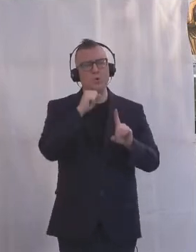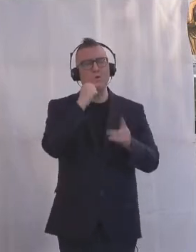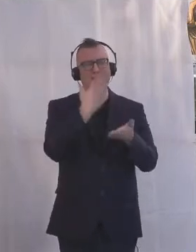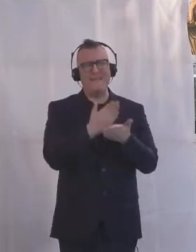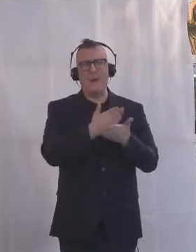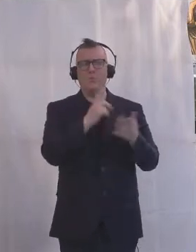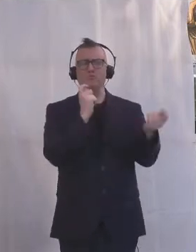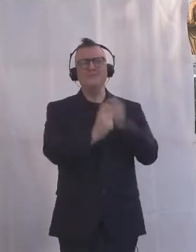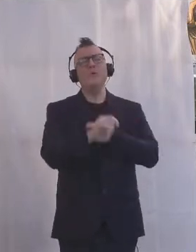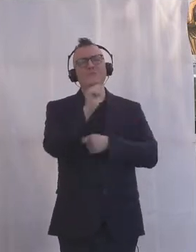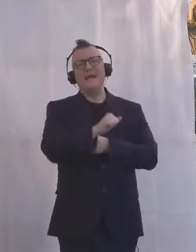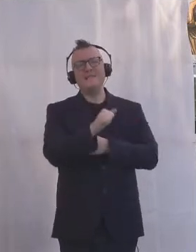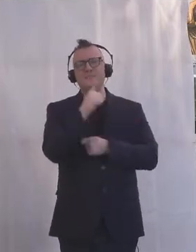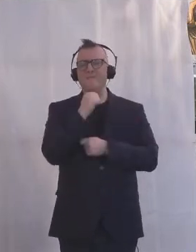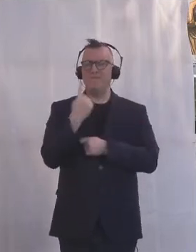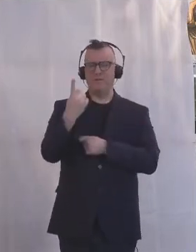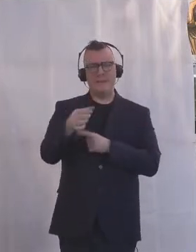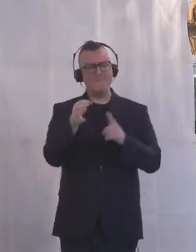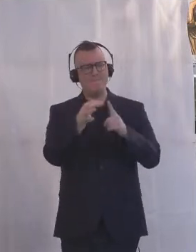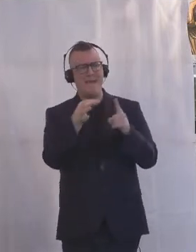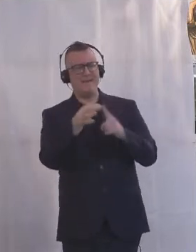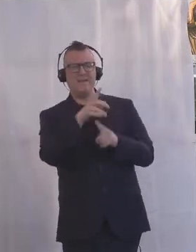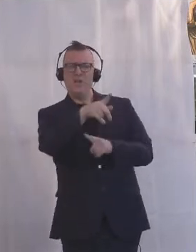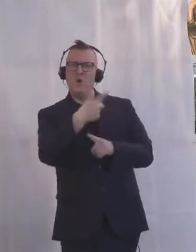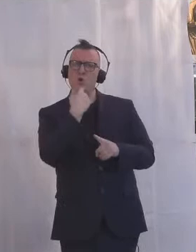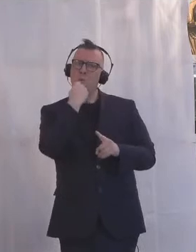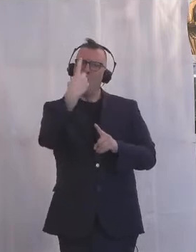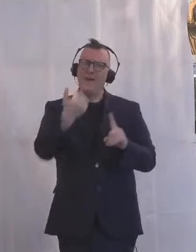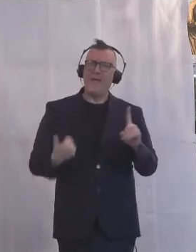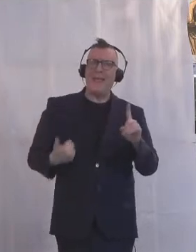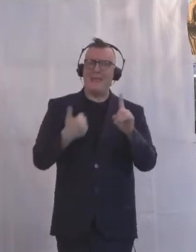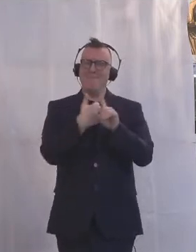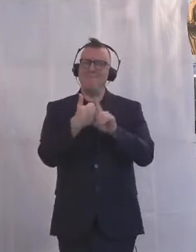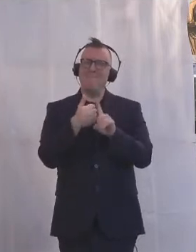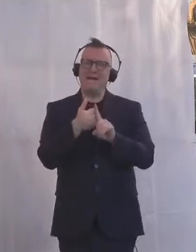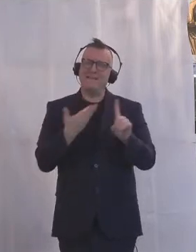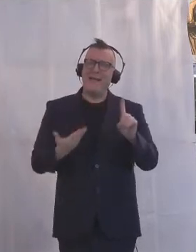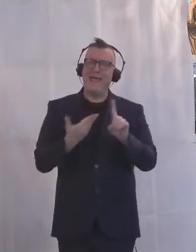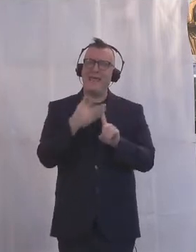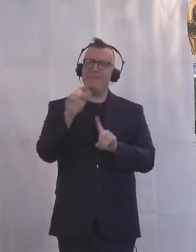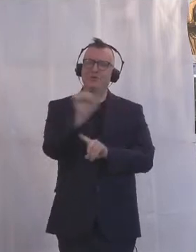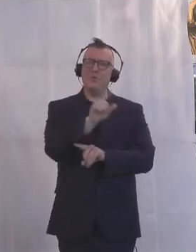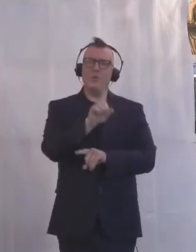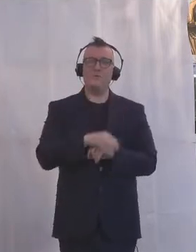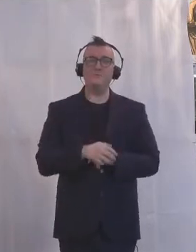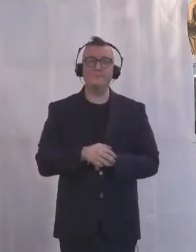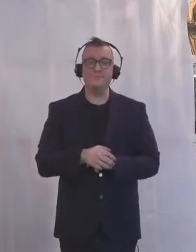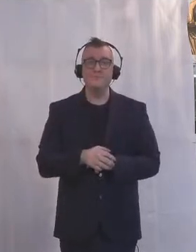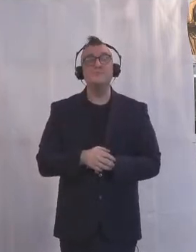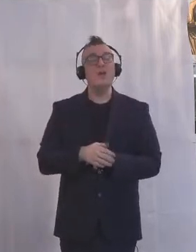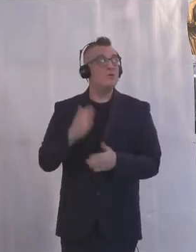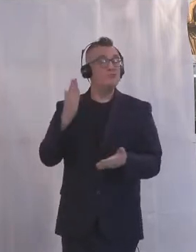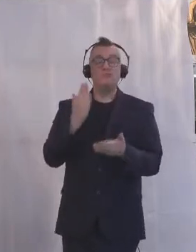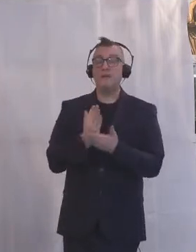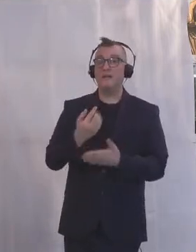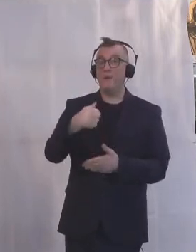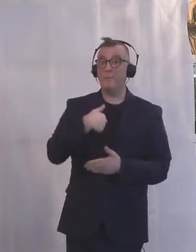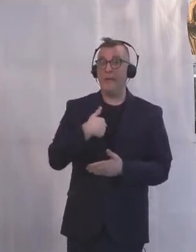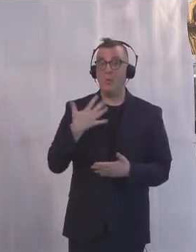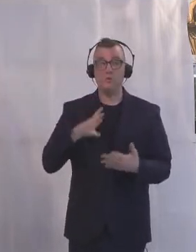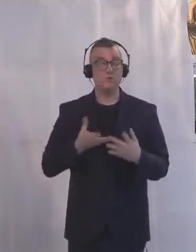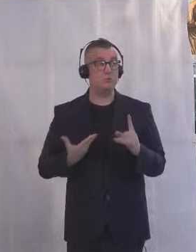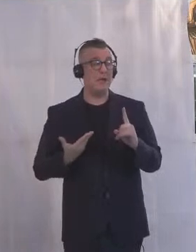Penny, what is the impact that you really want to have in terms of your business? Yeah, so I mean, really what I'd like to see